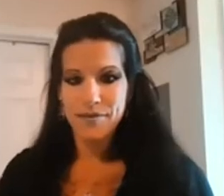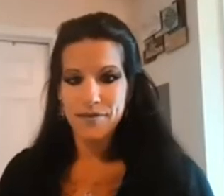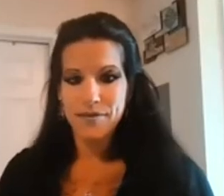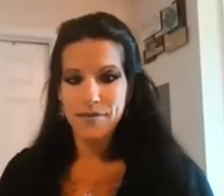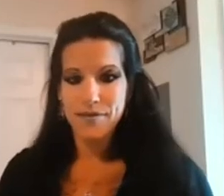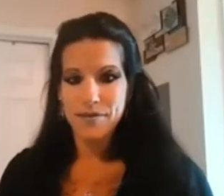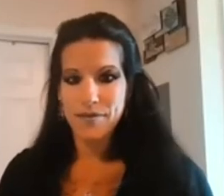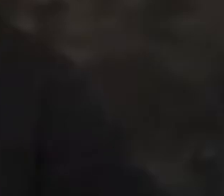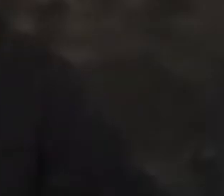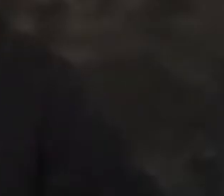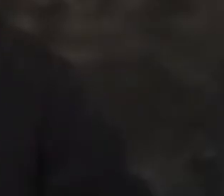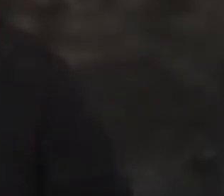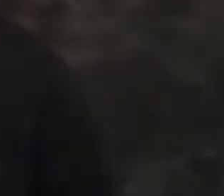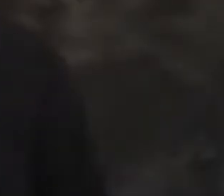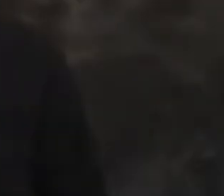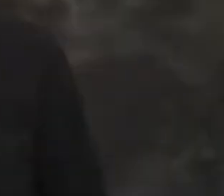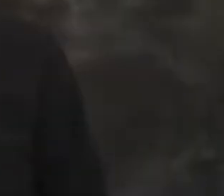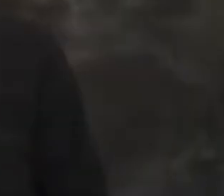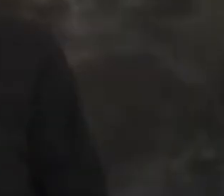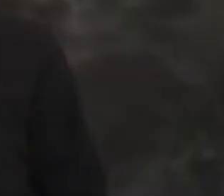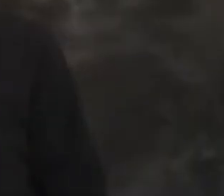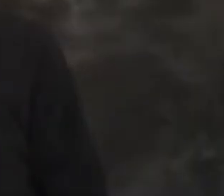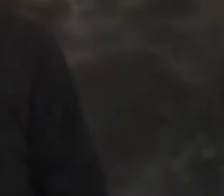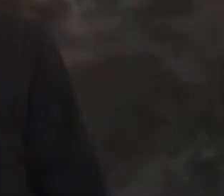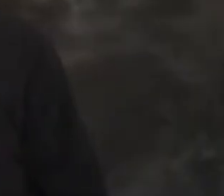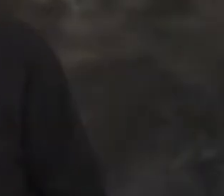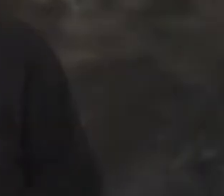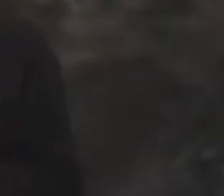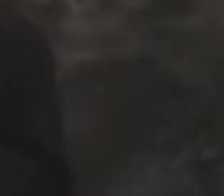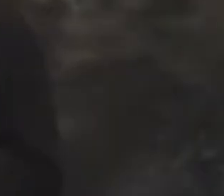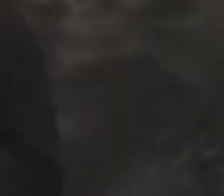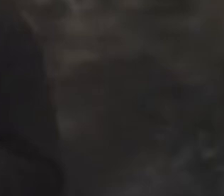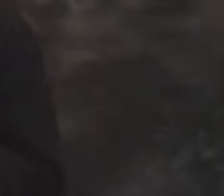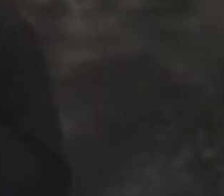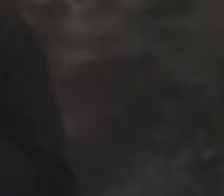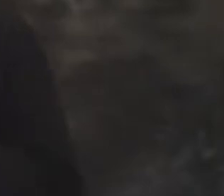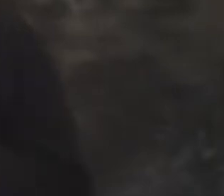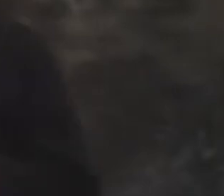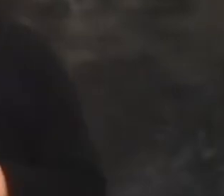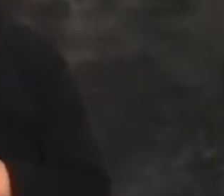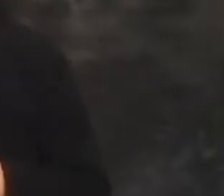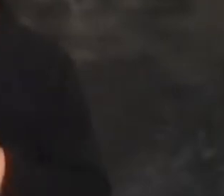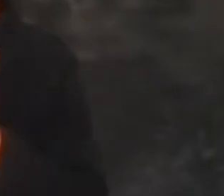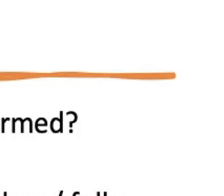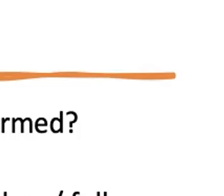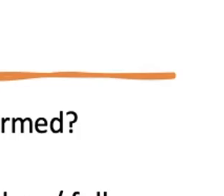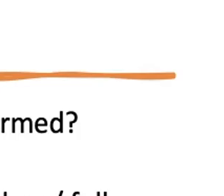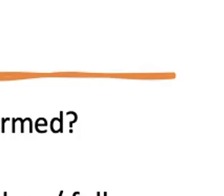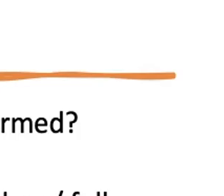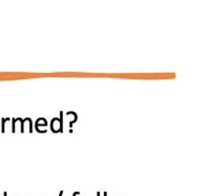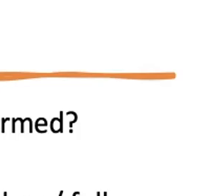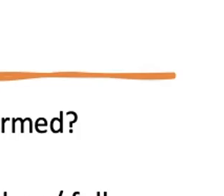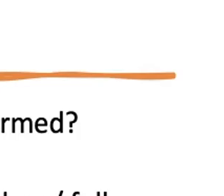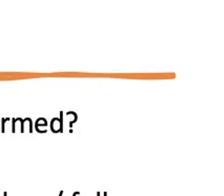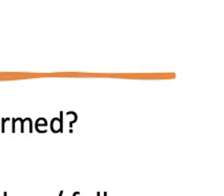number on the right-hand side. Click on it and you'll enter that room. If you need help, let me know.